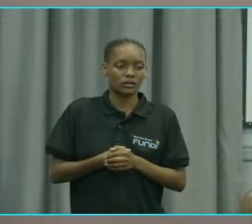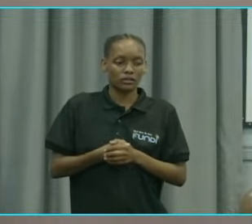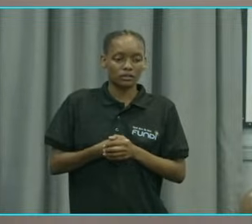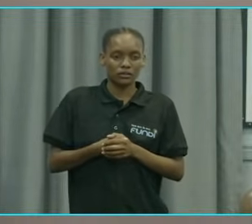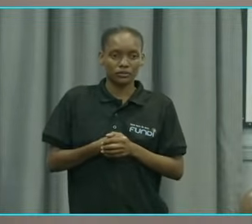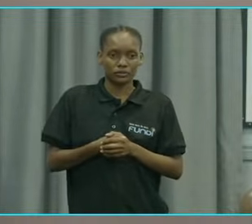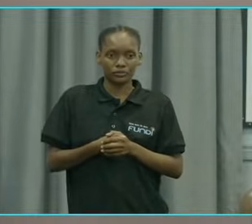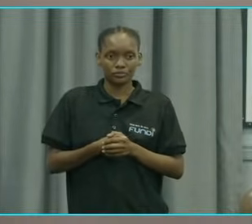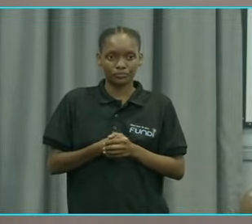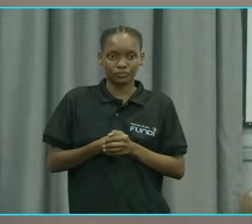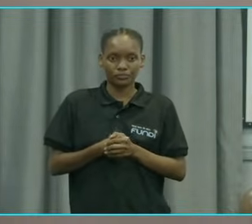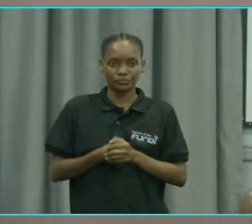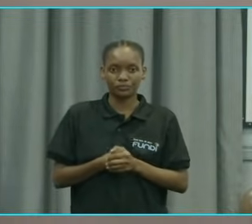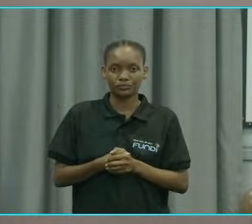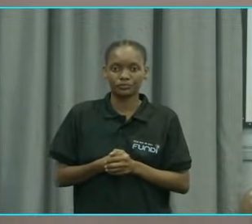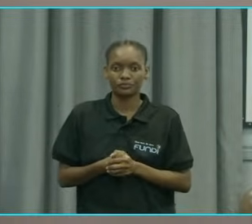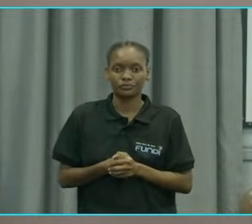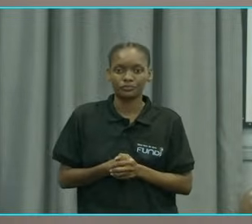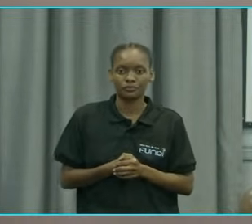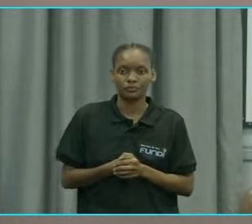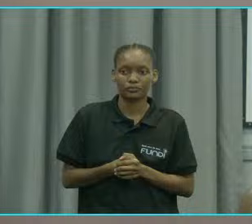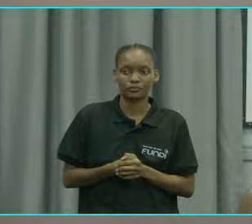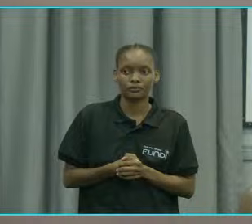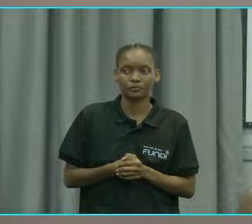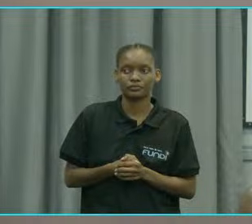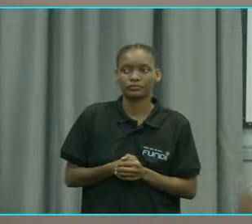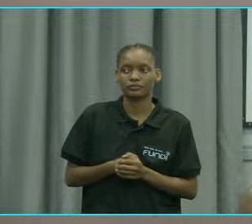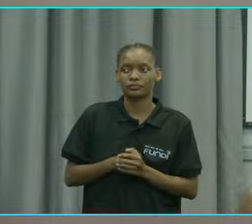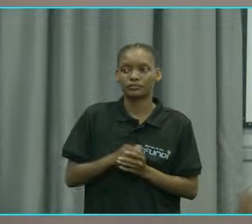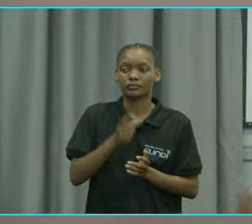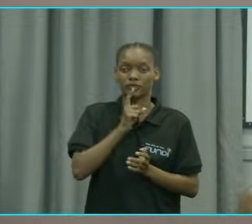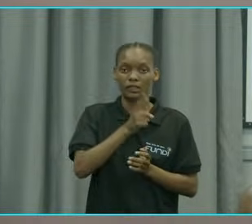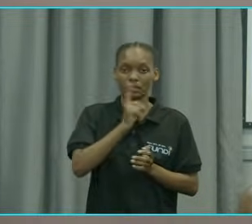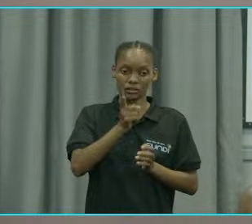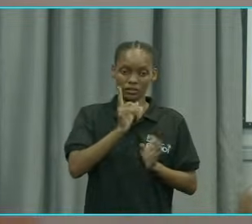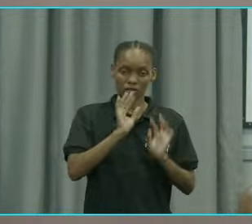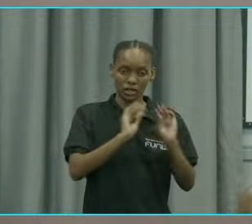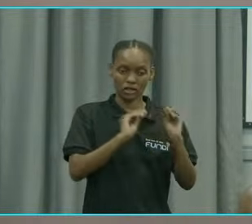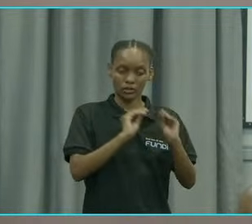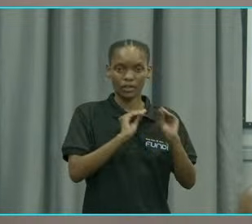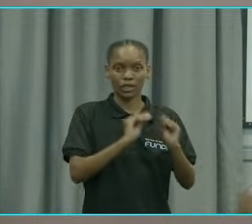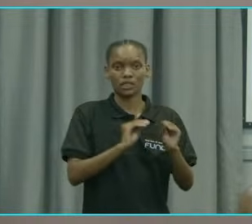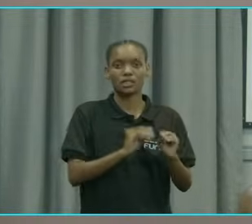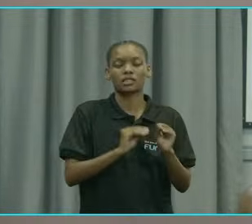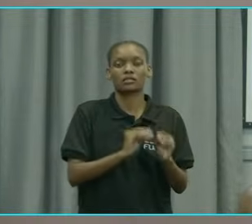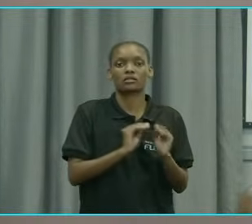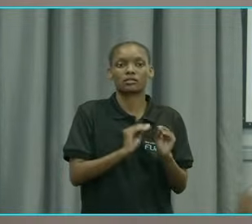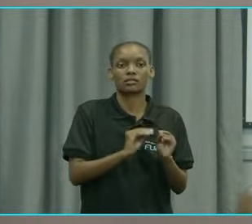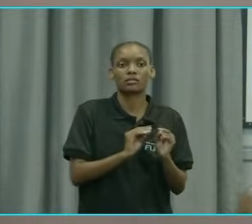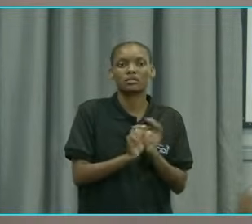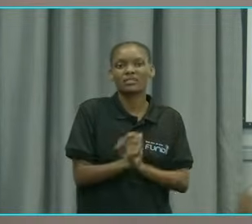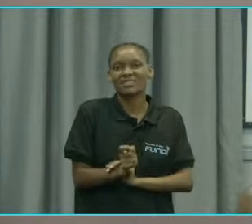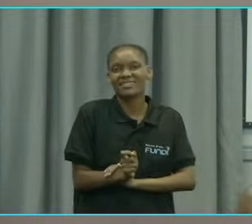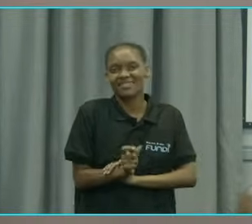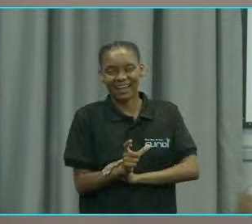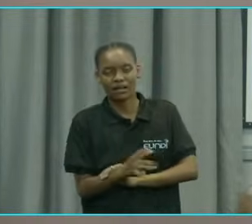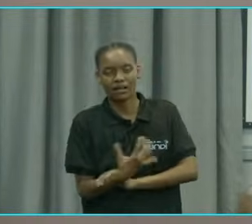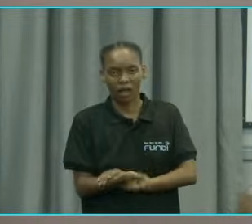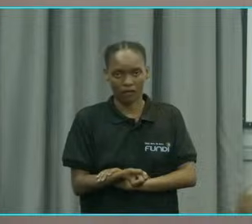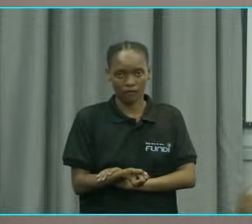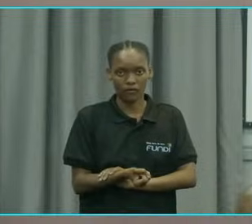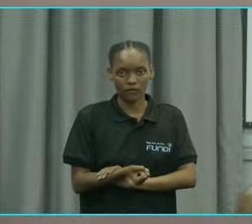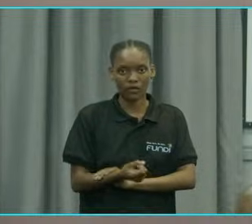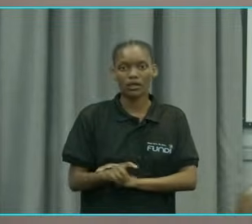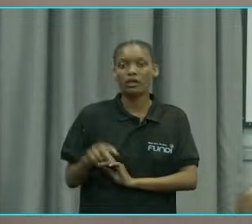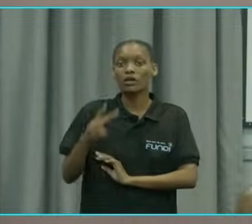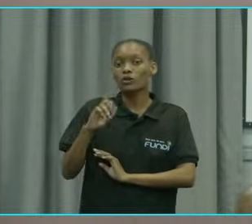There's a lack in terms of the initial teacher education in the country. We did a study in 2023 where we're looking